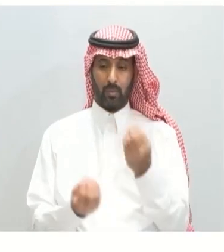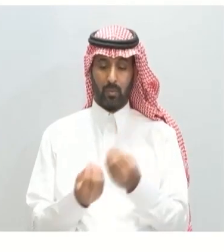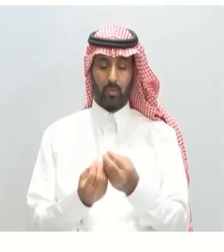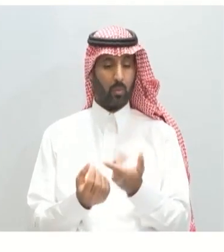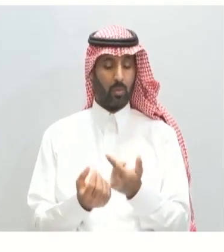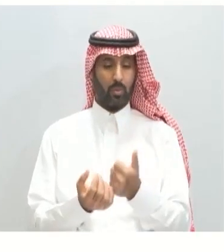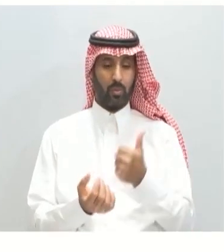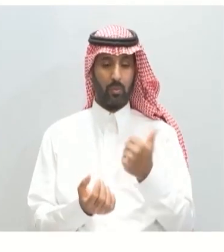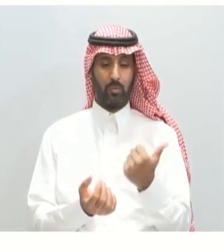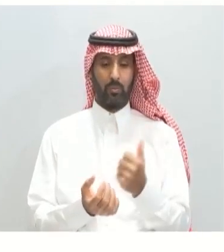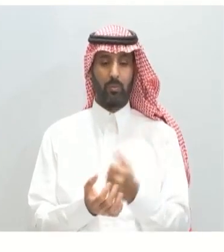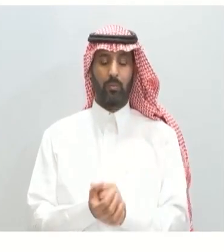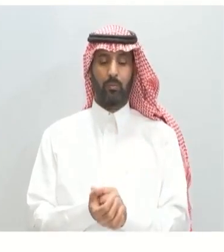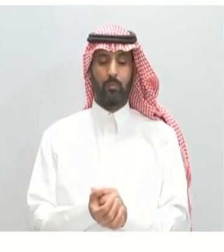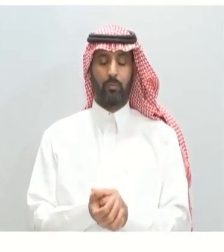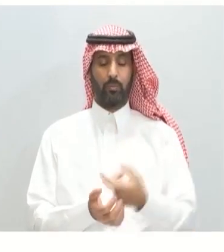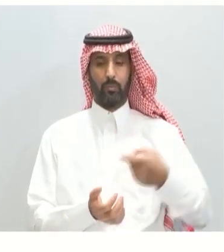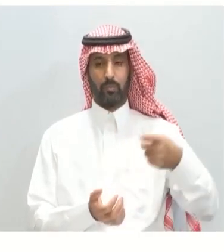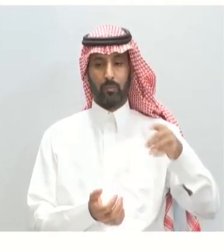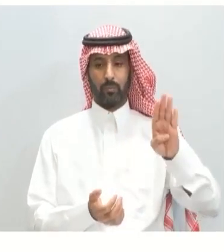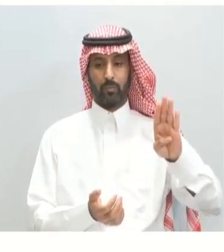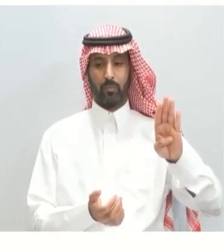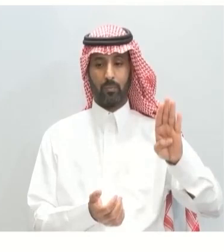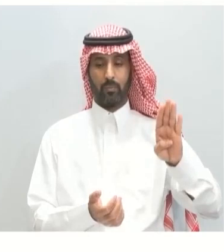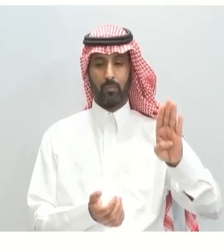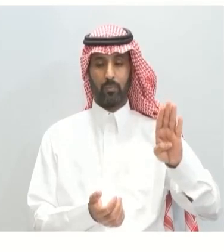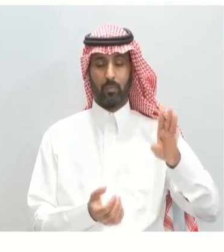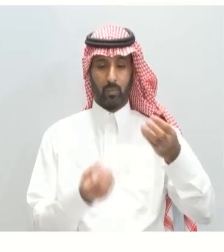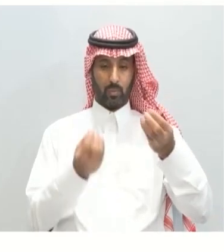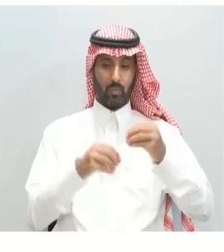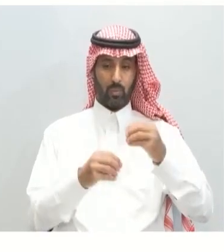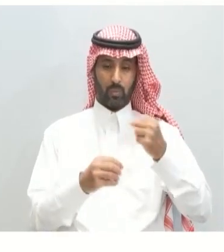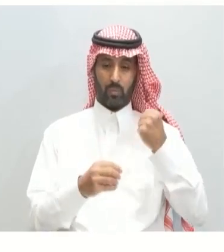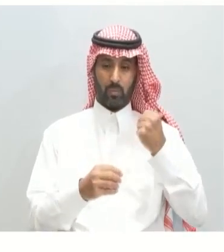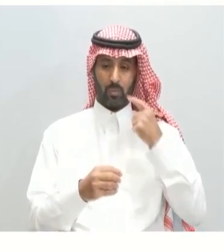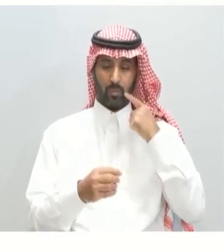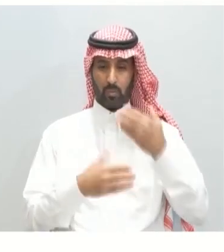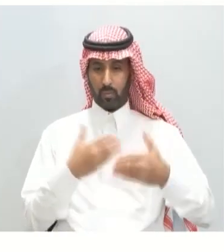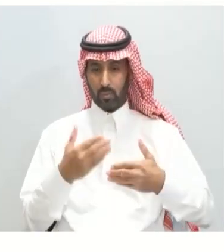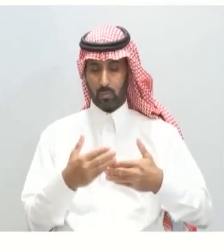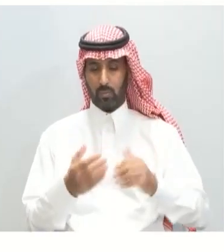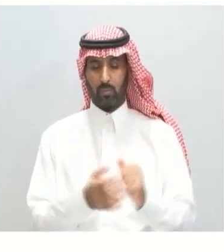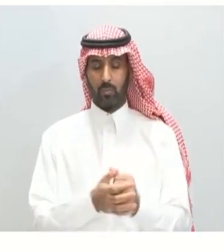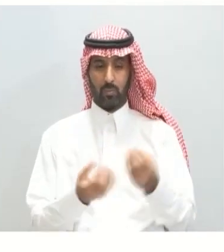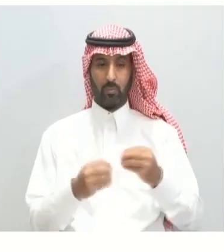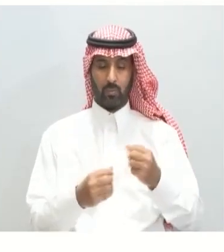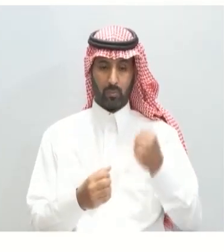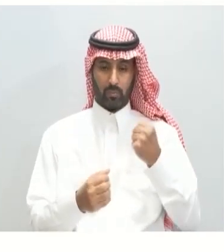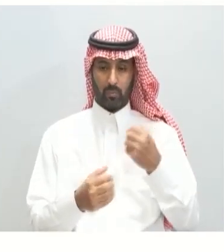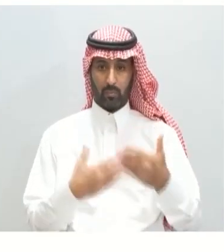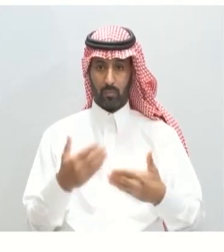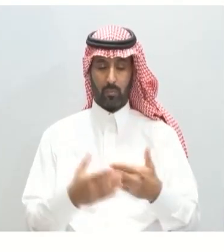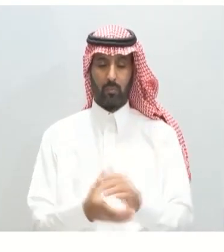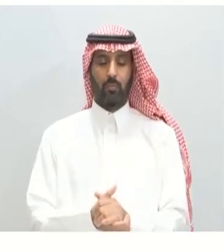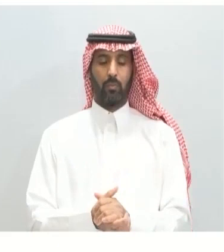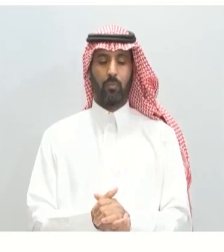letter, very good, with the letter B, to increase energy or activity, to increase the activity or